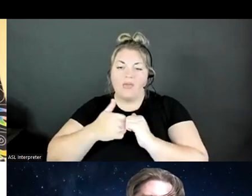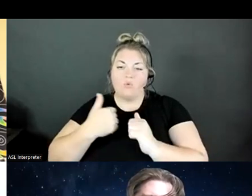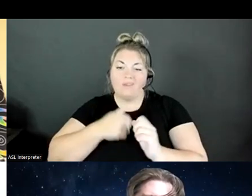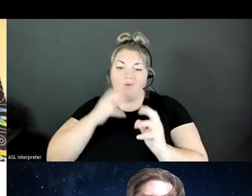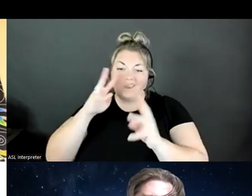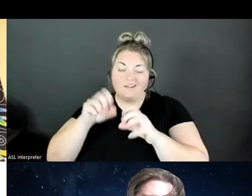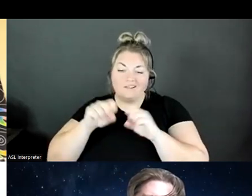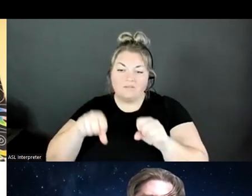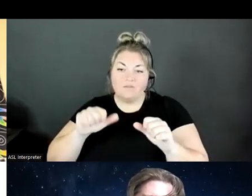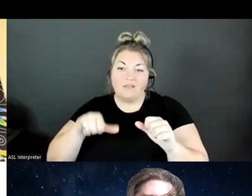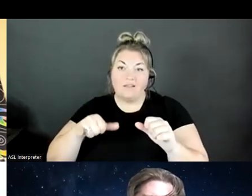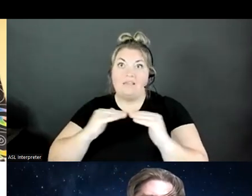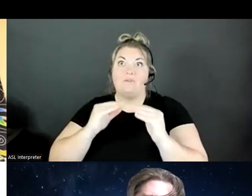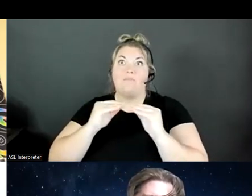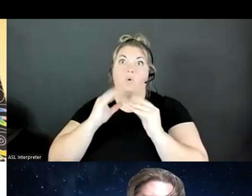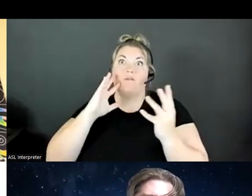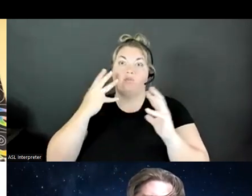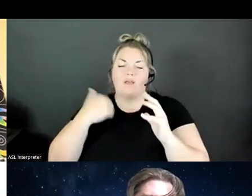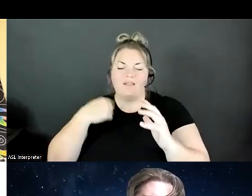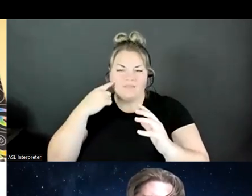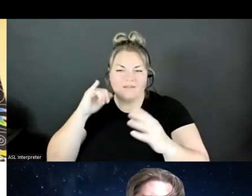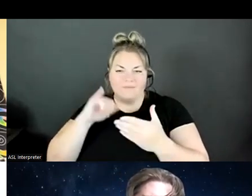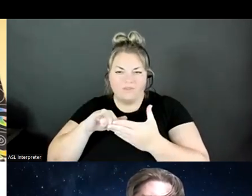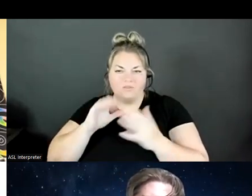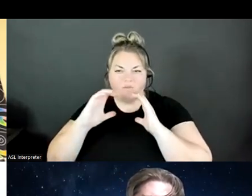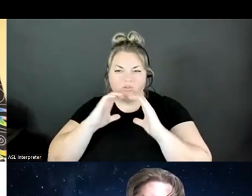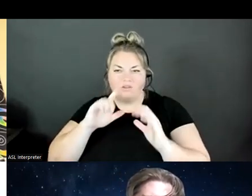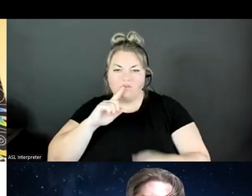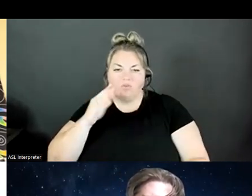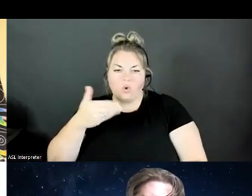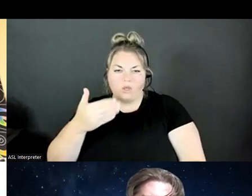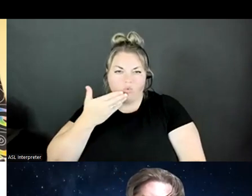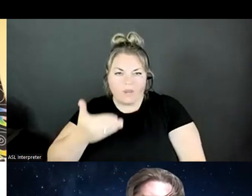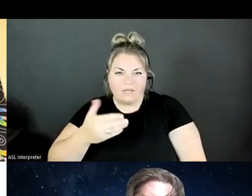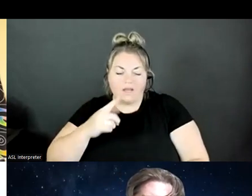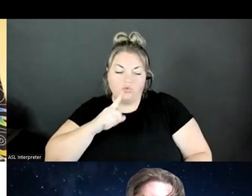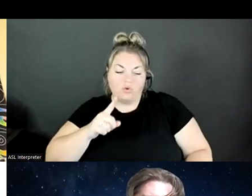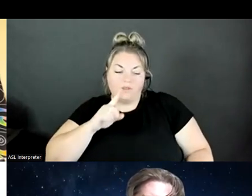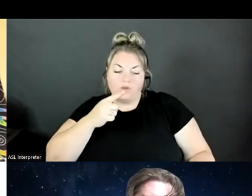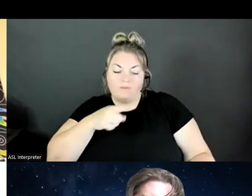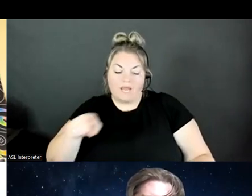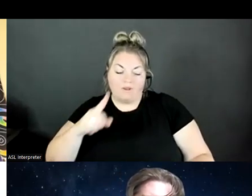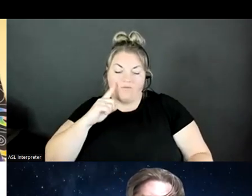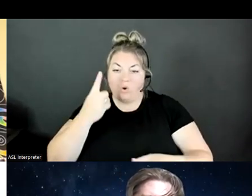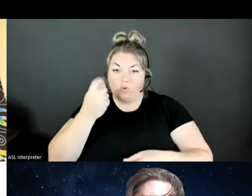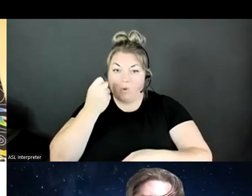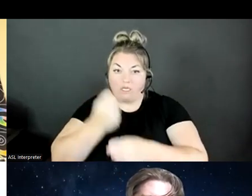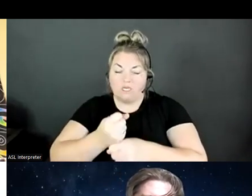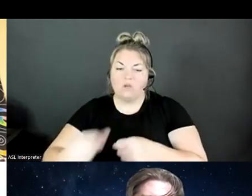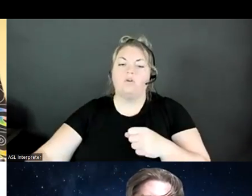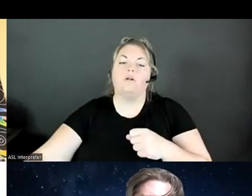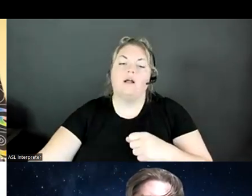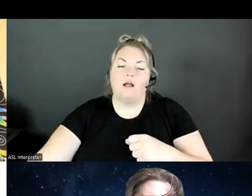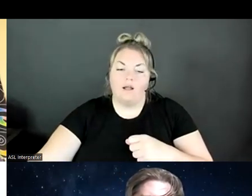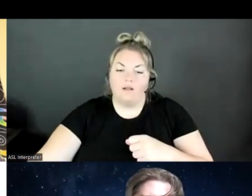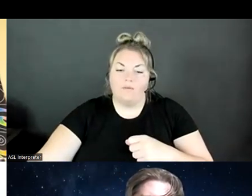even more confusing? I feel like those conversations are going great. I am sure they have been happening for a year, but I can say in the